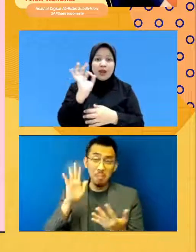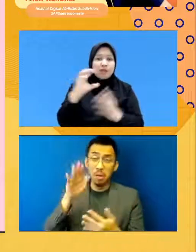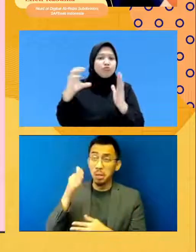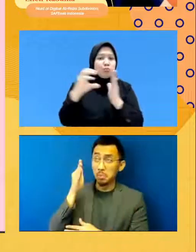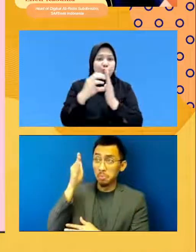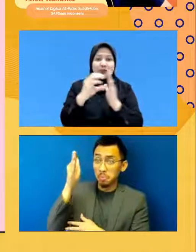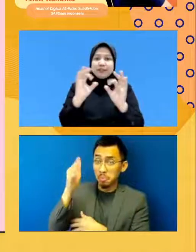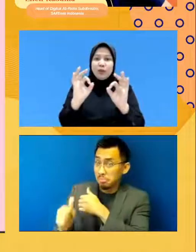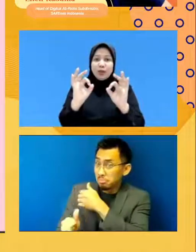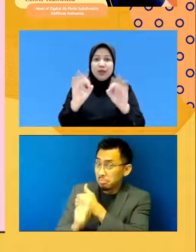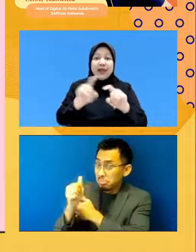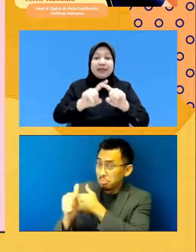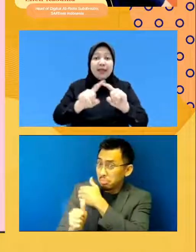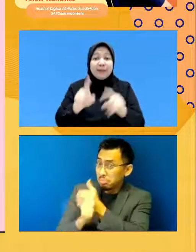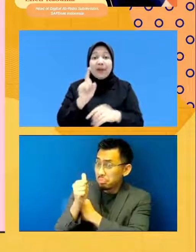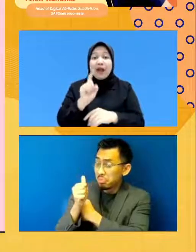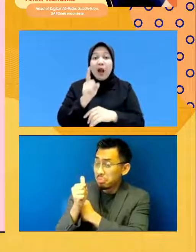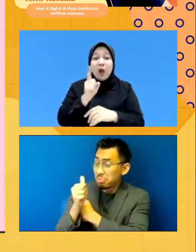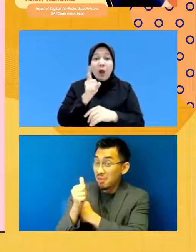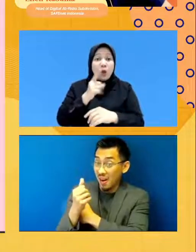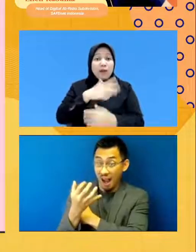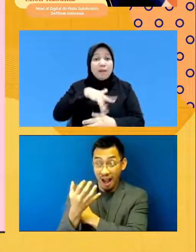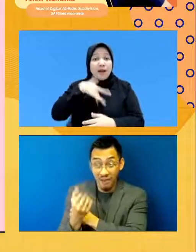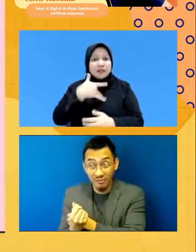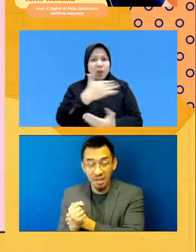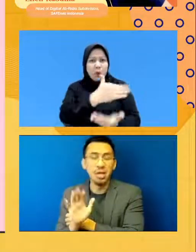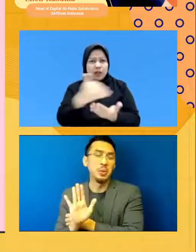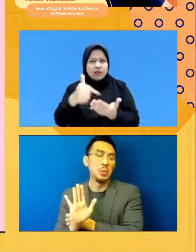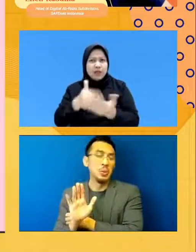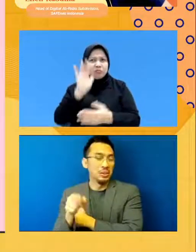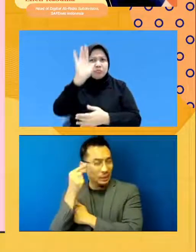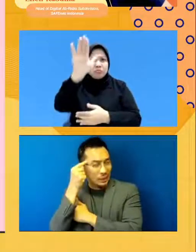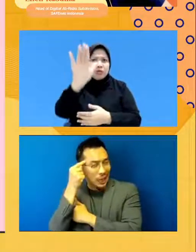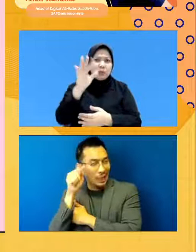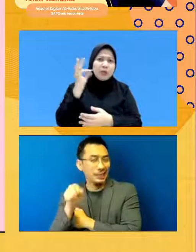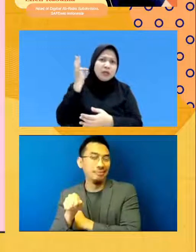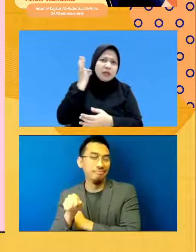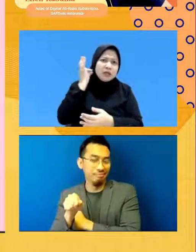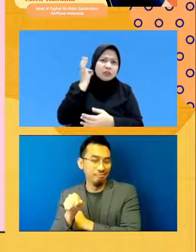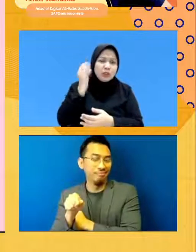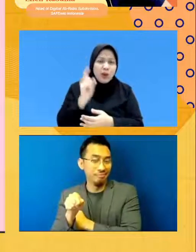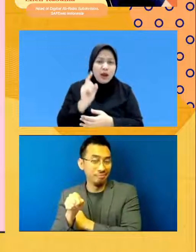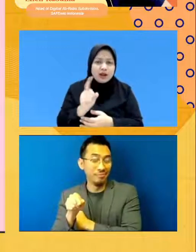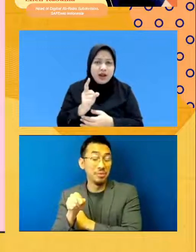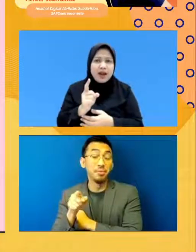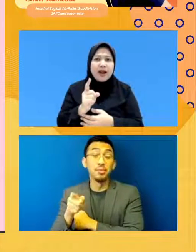we need to understand that the risk could be changing